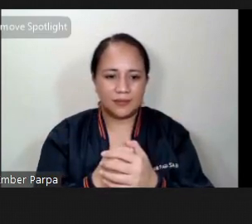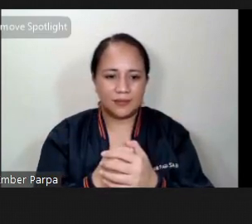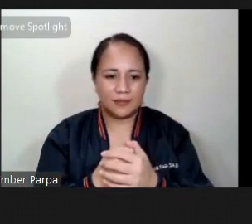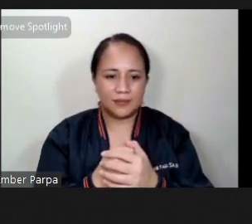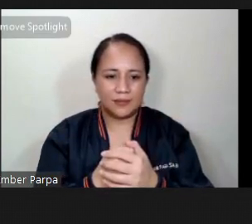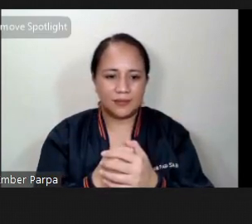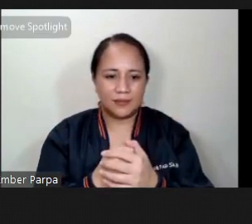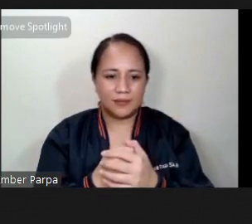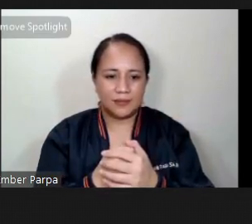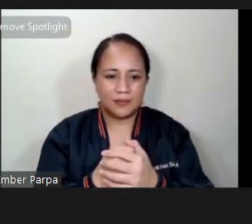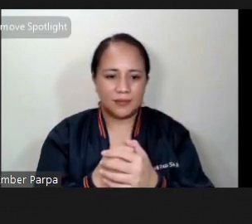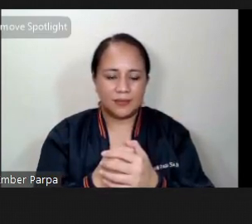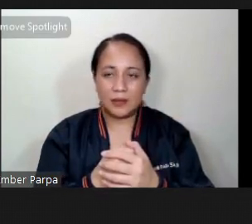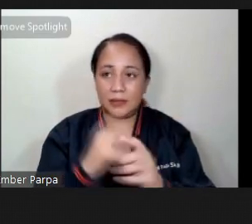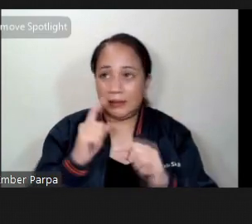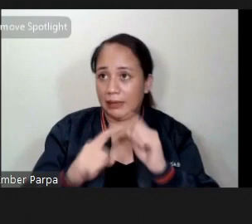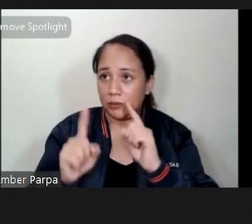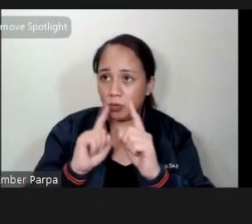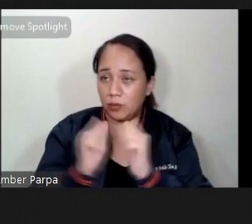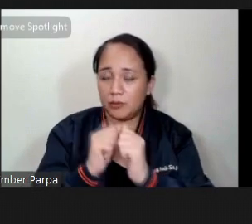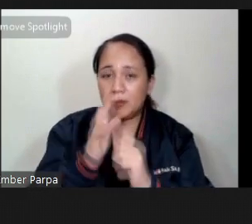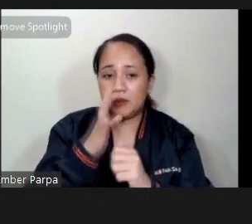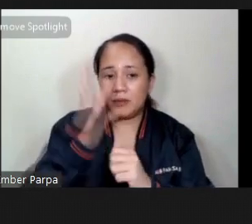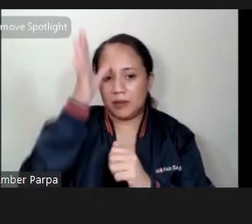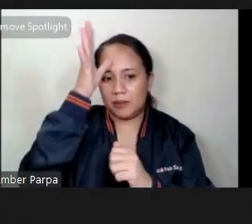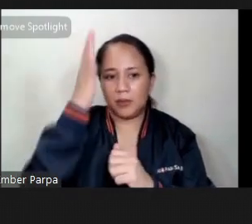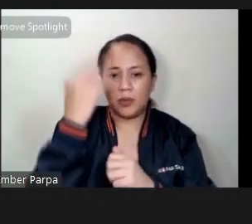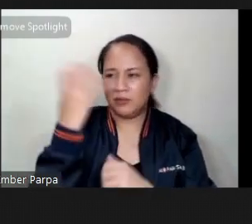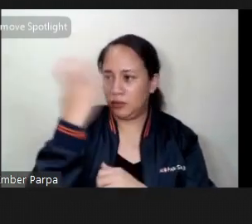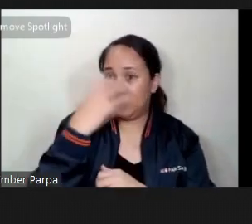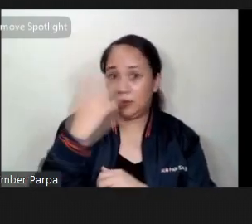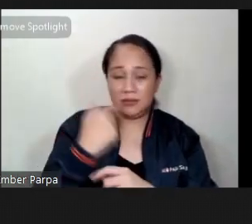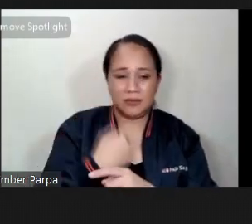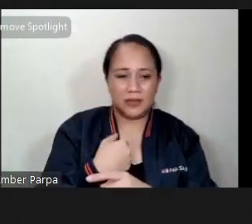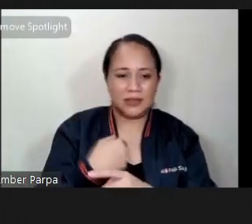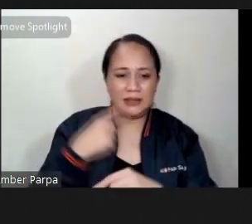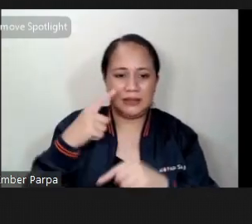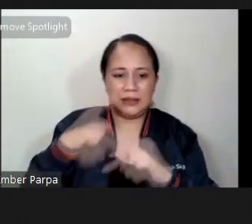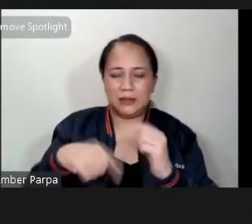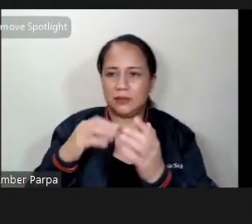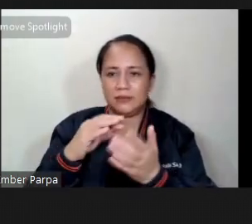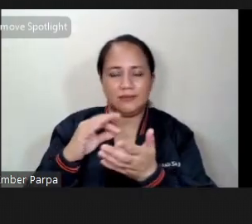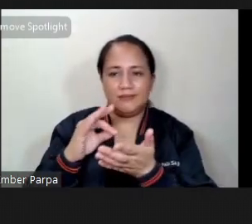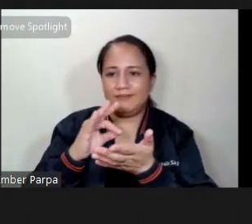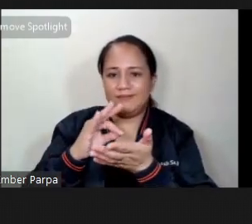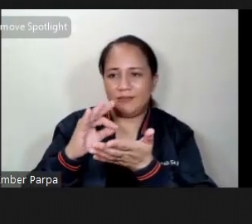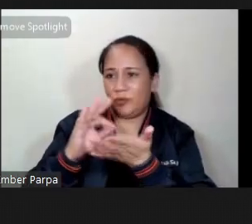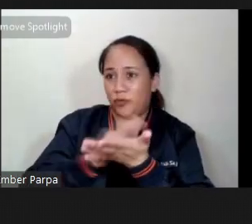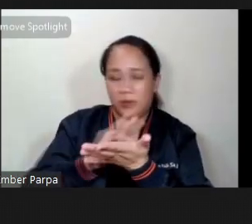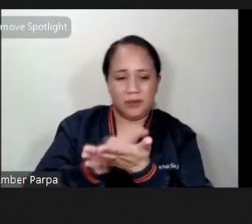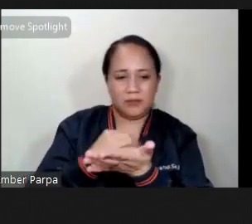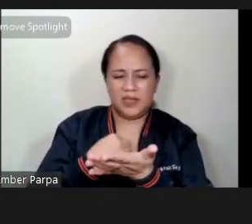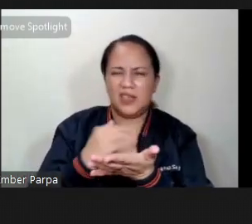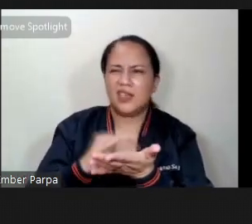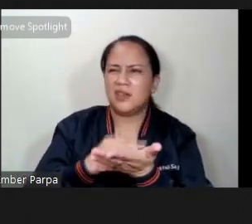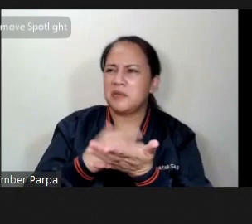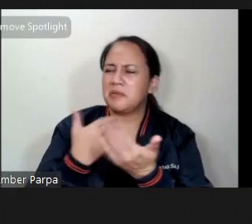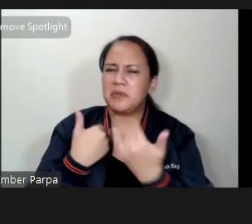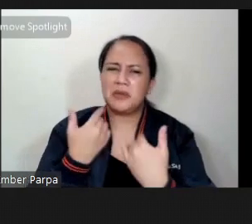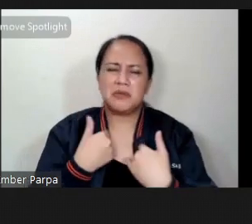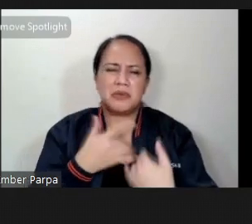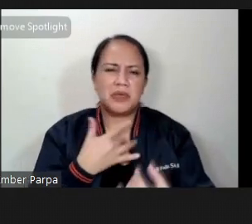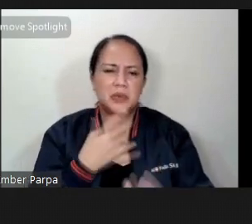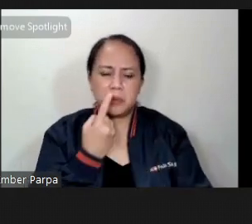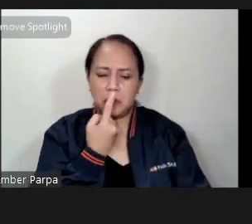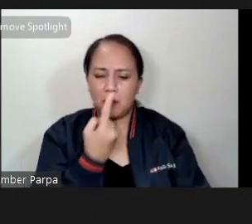I couldn't talk to my parents because they're mad at me and they couldn't forgive me yet. I felt so alone that I fell